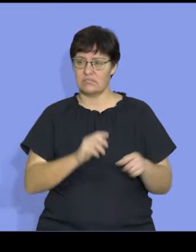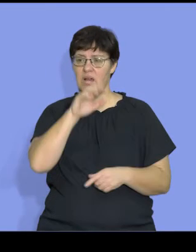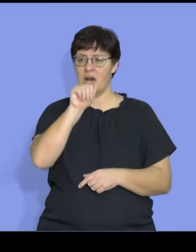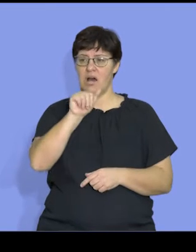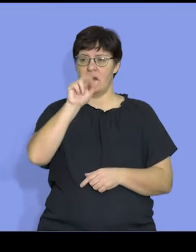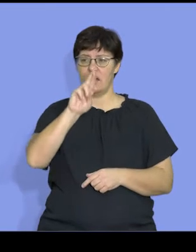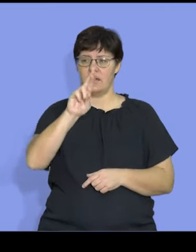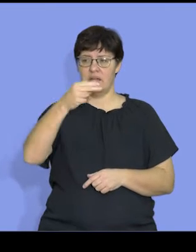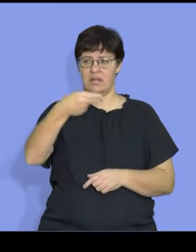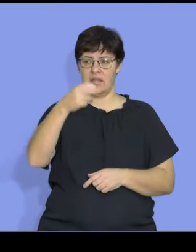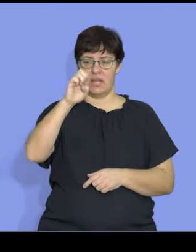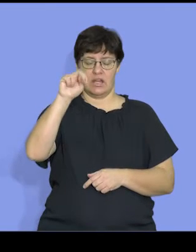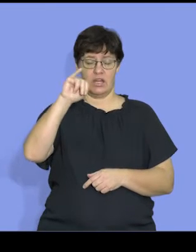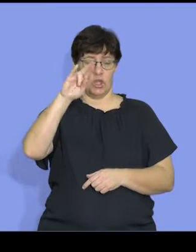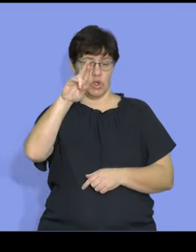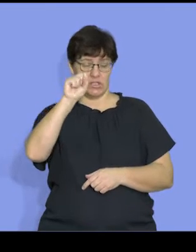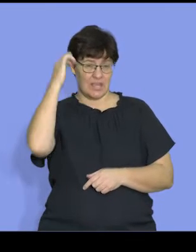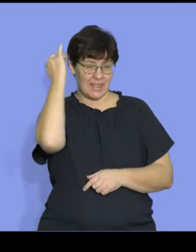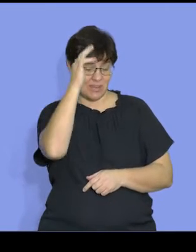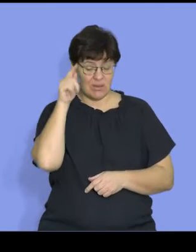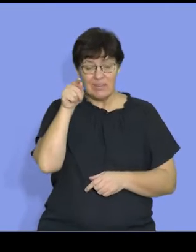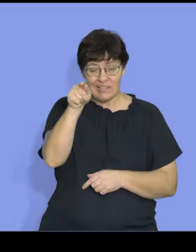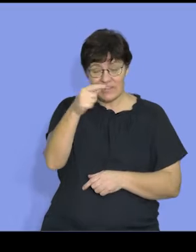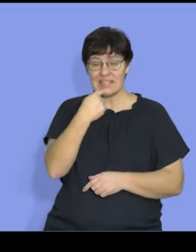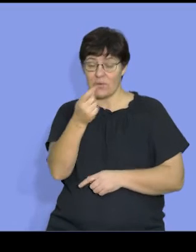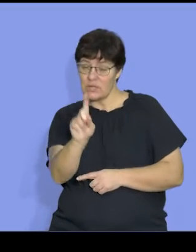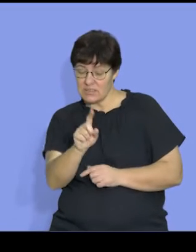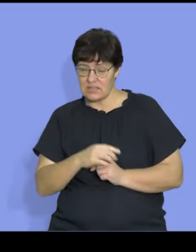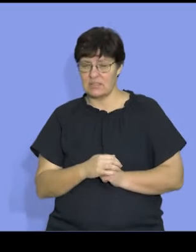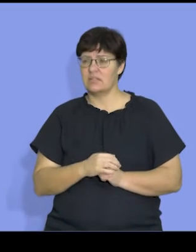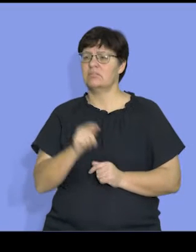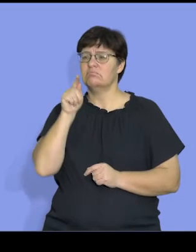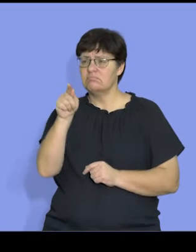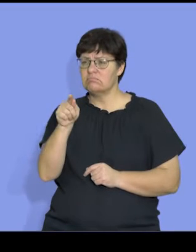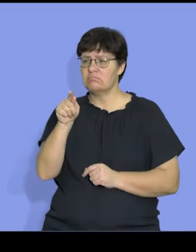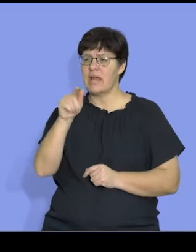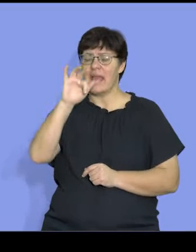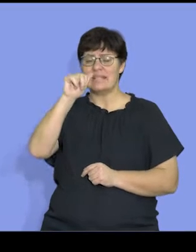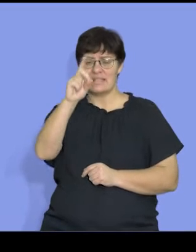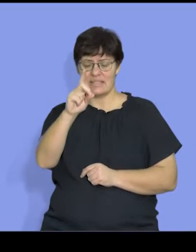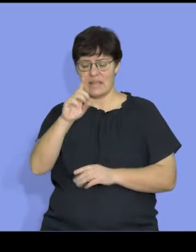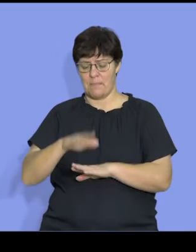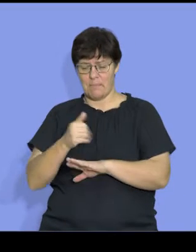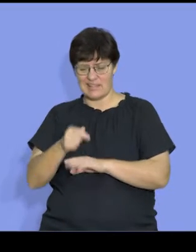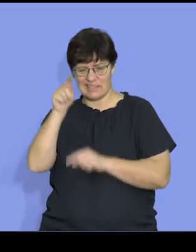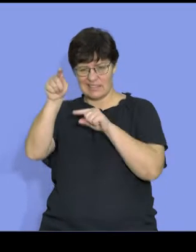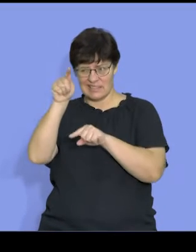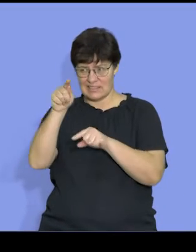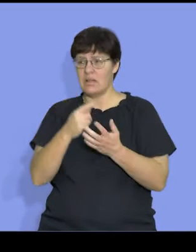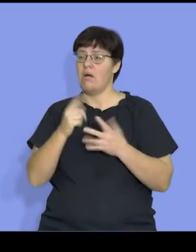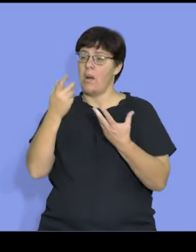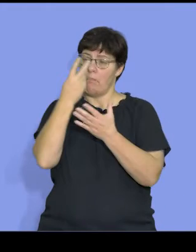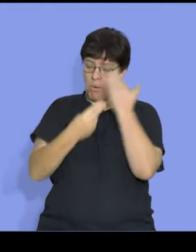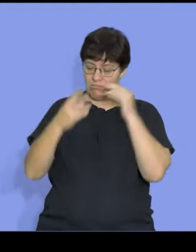Theory that says to us that because these reactions of acids and bases are actually in aqueous